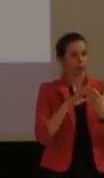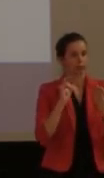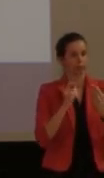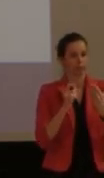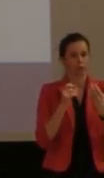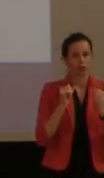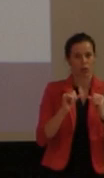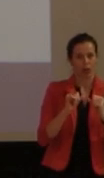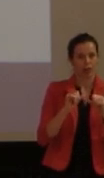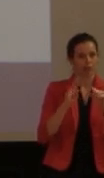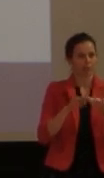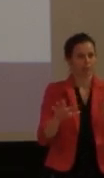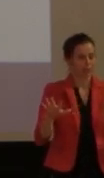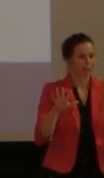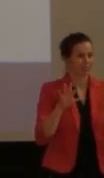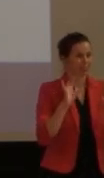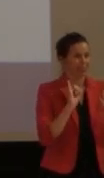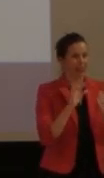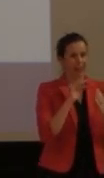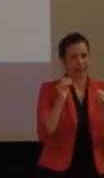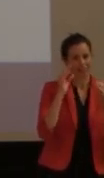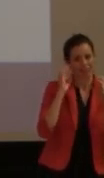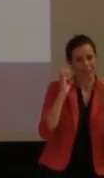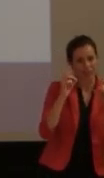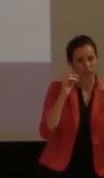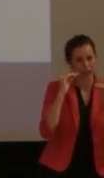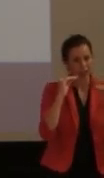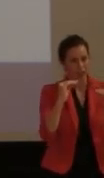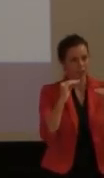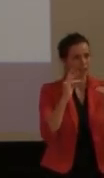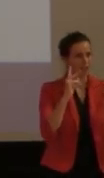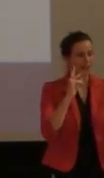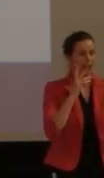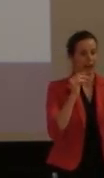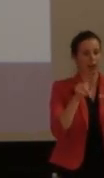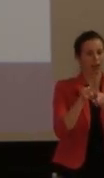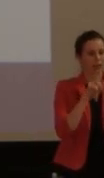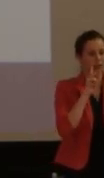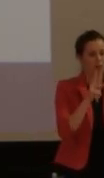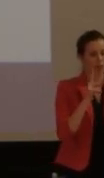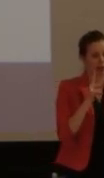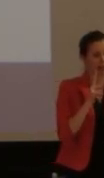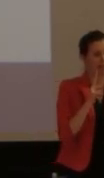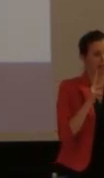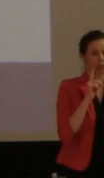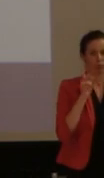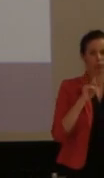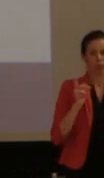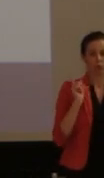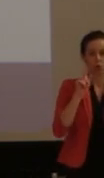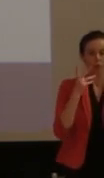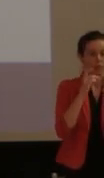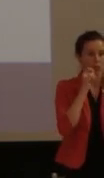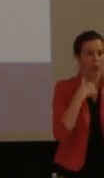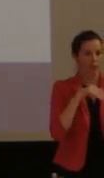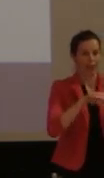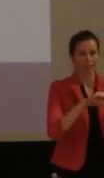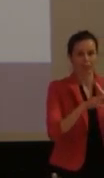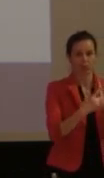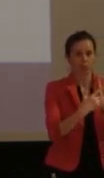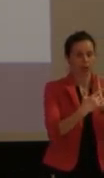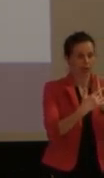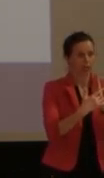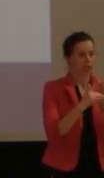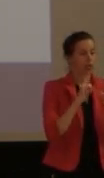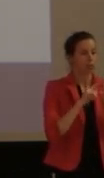space, as well as places for education, as well as places for people to go who don't have access to technology to engage. So